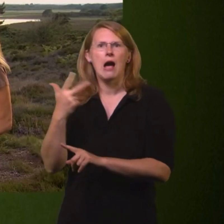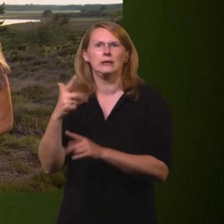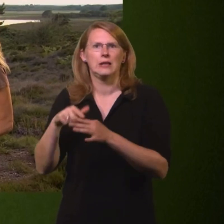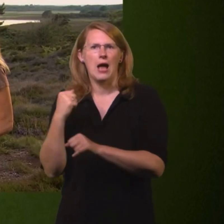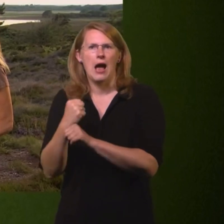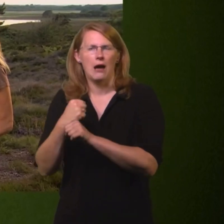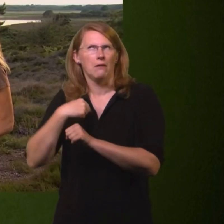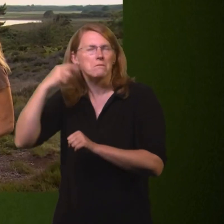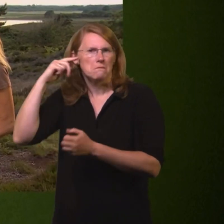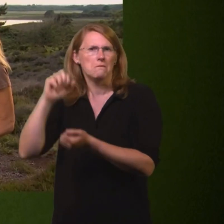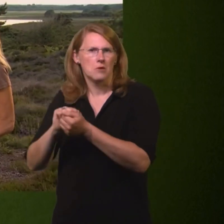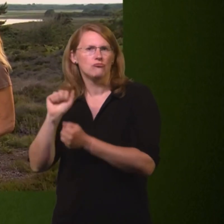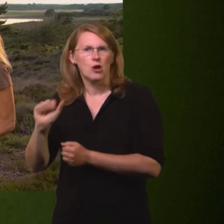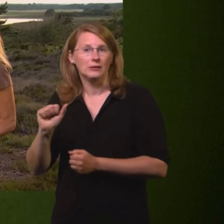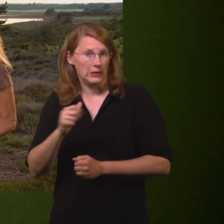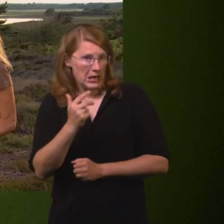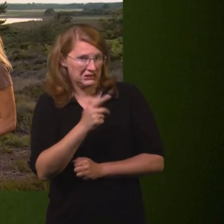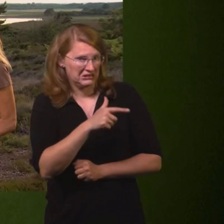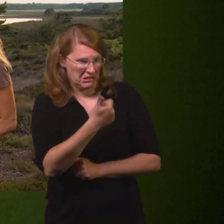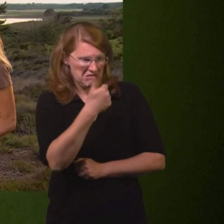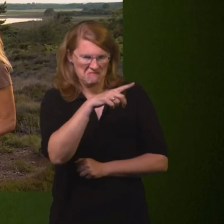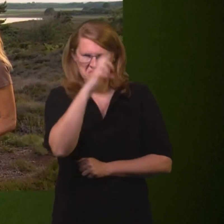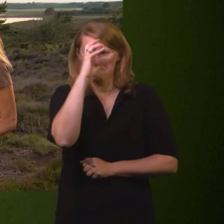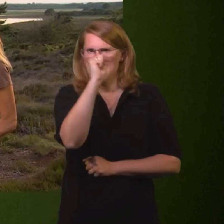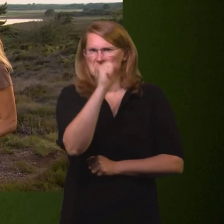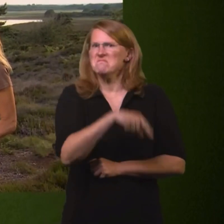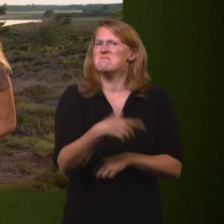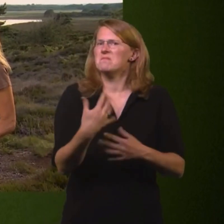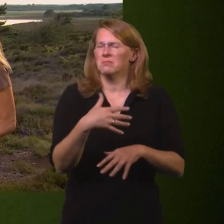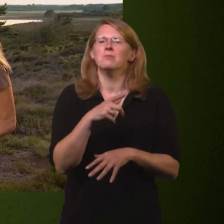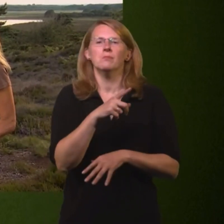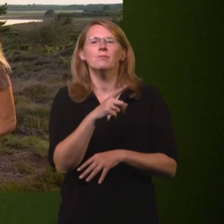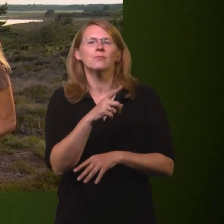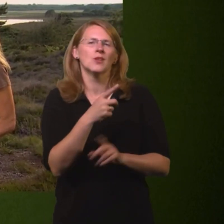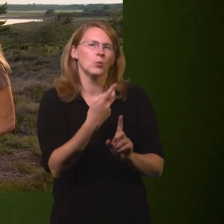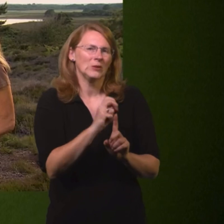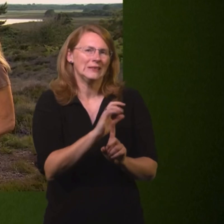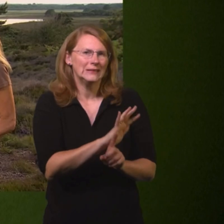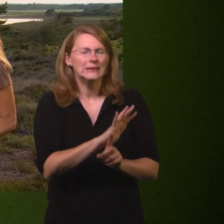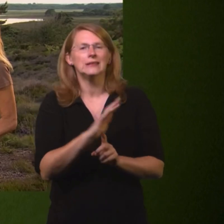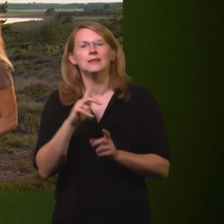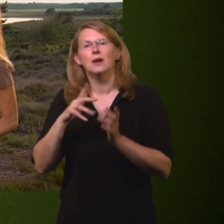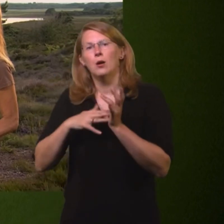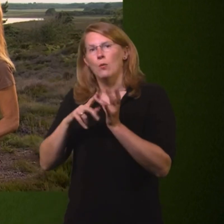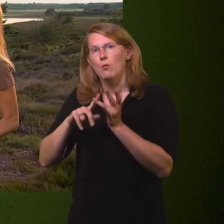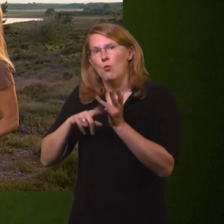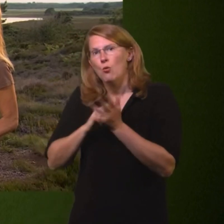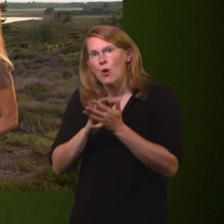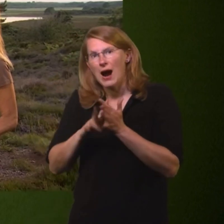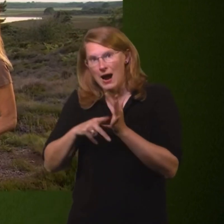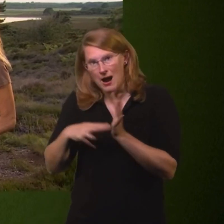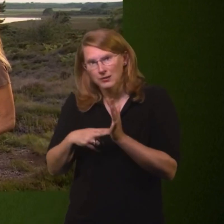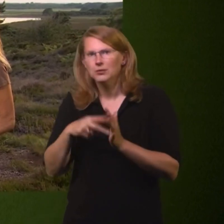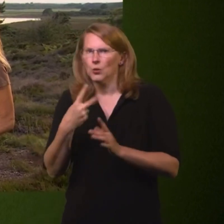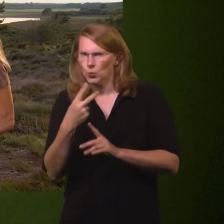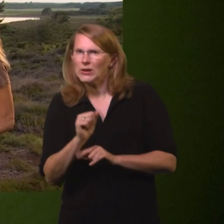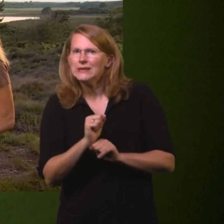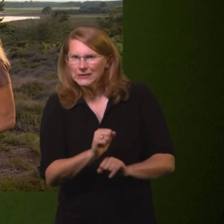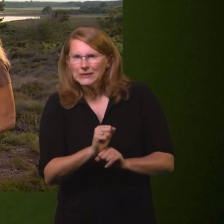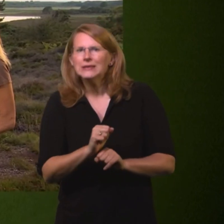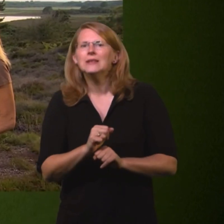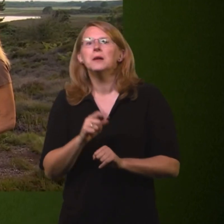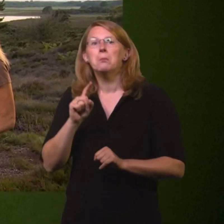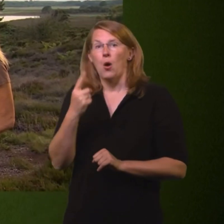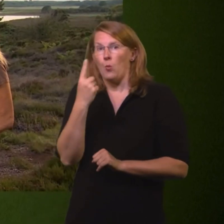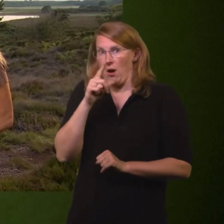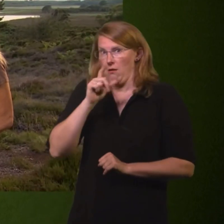along with moorhen, potentially 20. But there is one species that tops that, lays 25 eggs every spring. It's the